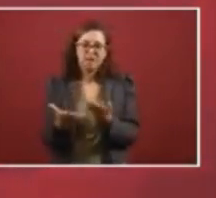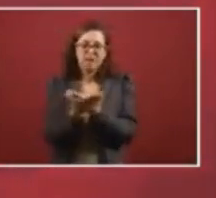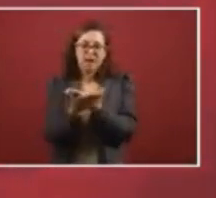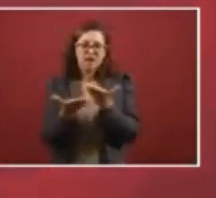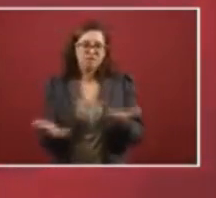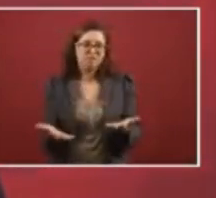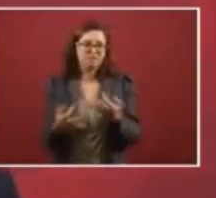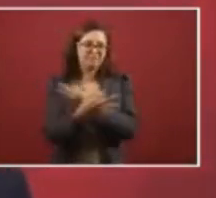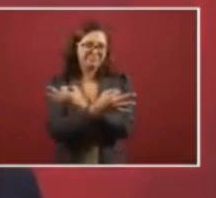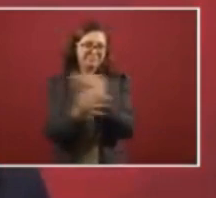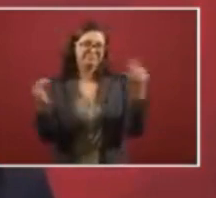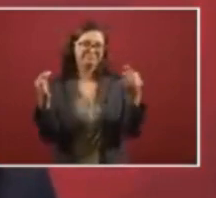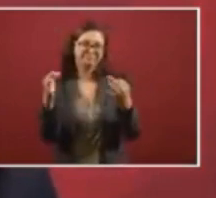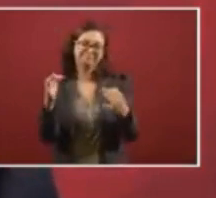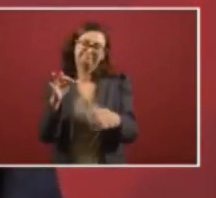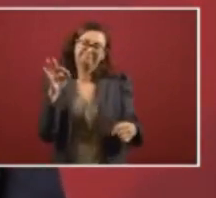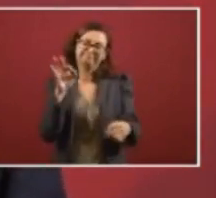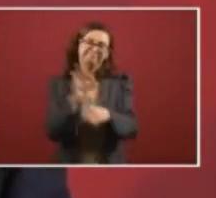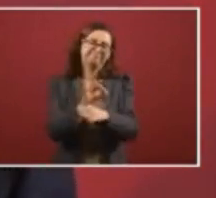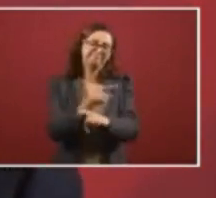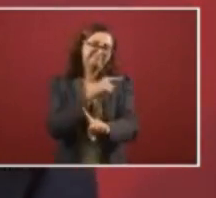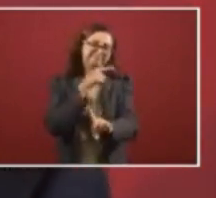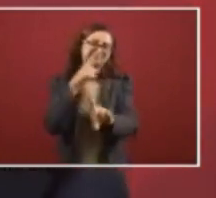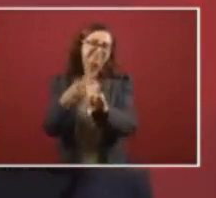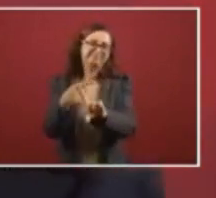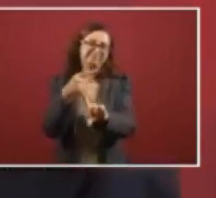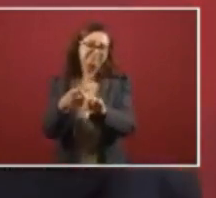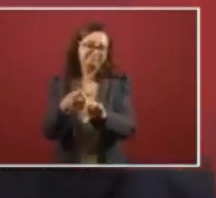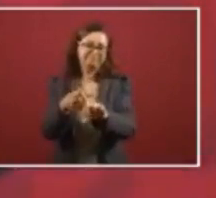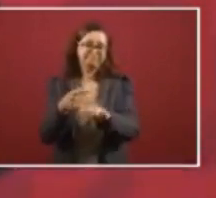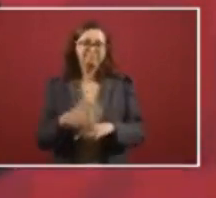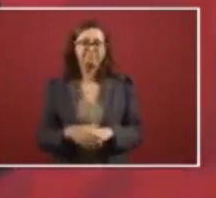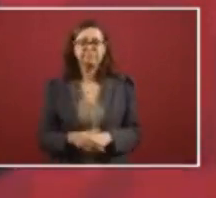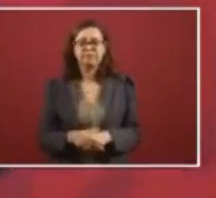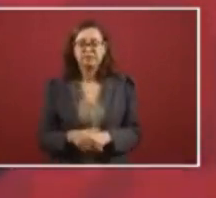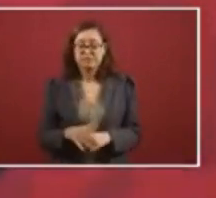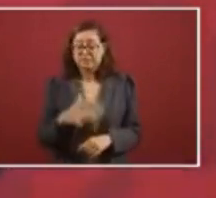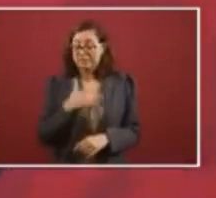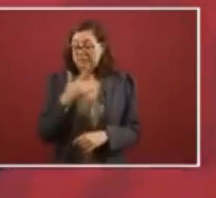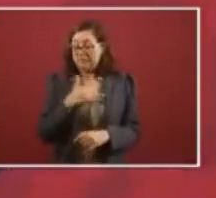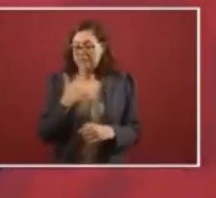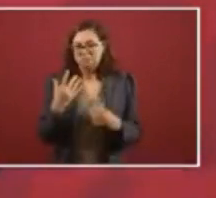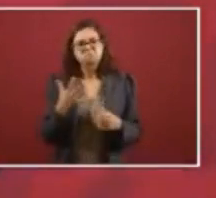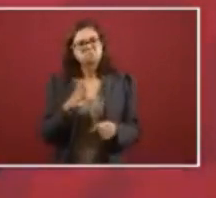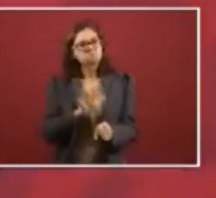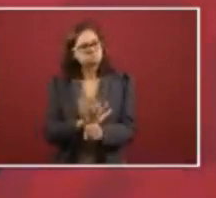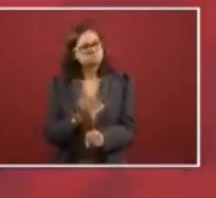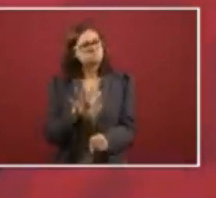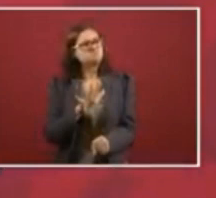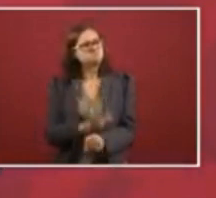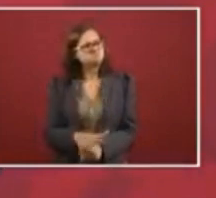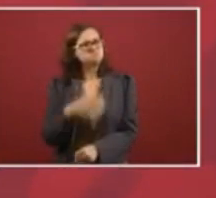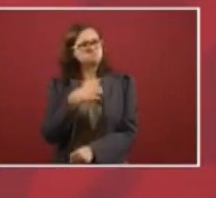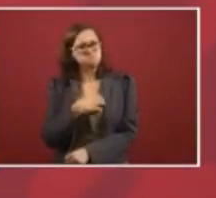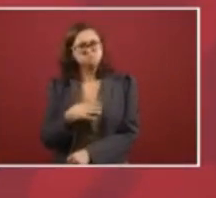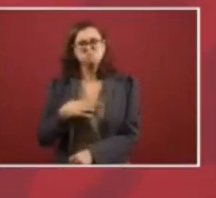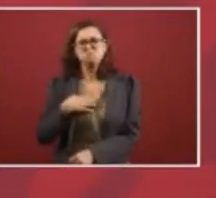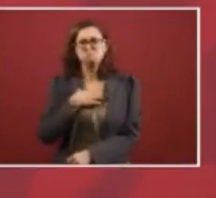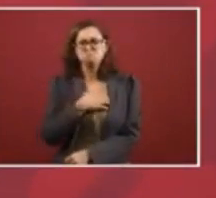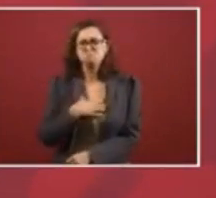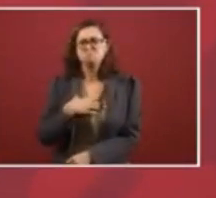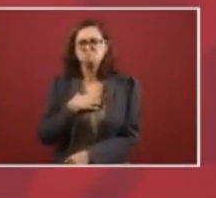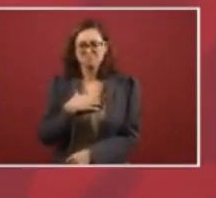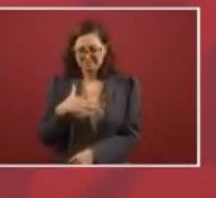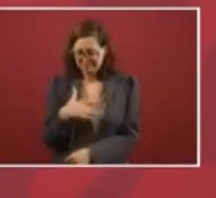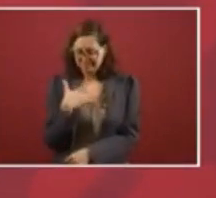and come to a positive agreement that would be beneficial for Mexico. And we are satisfied,